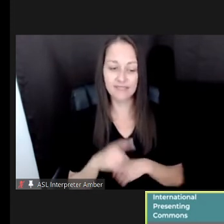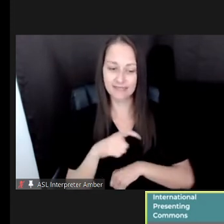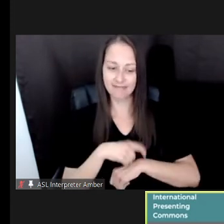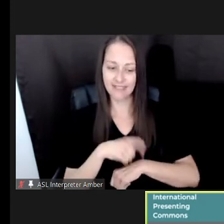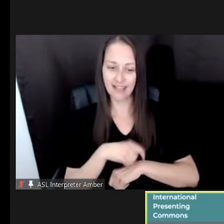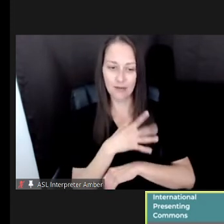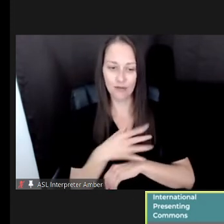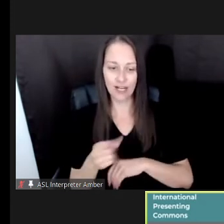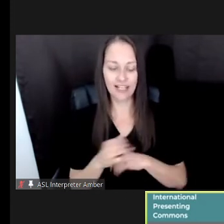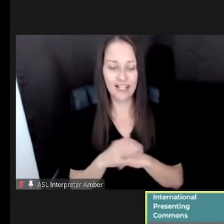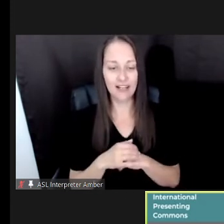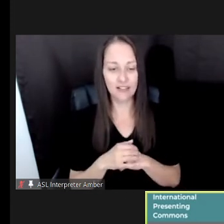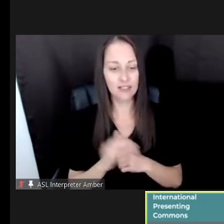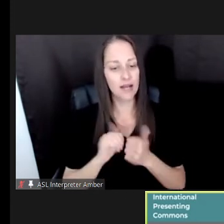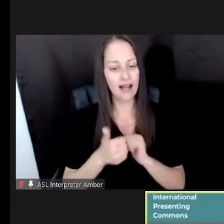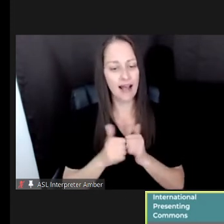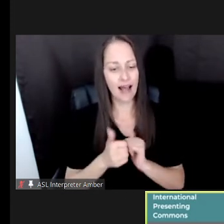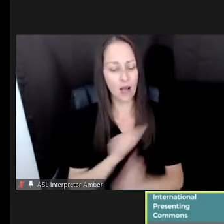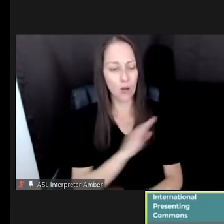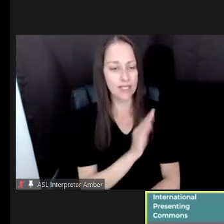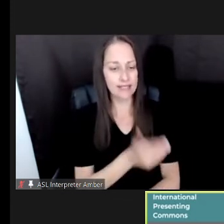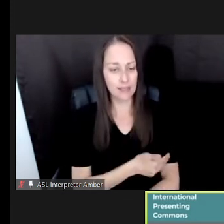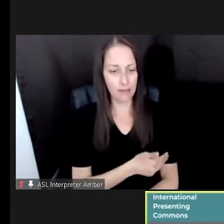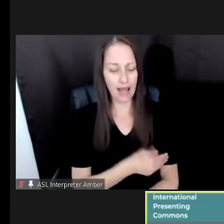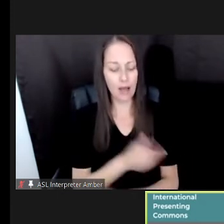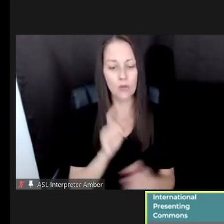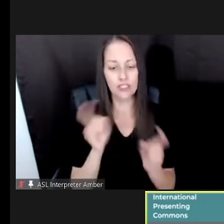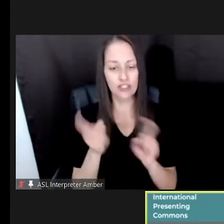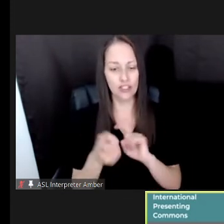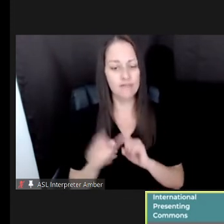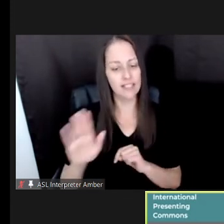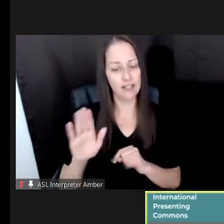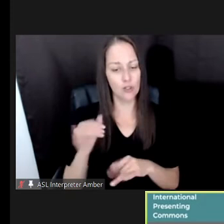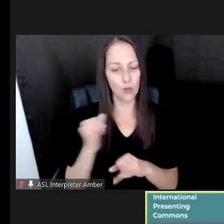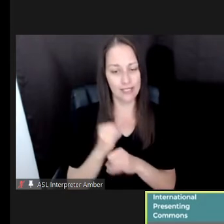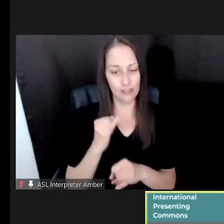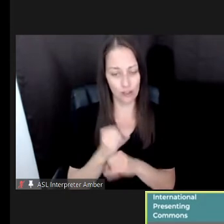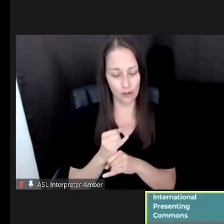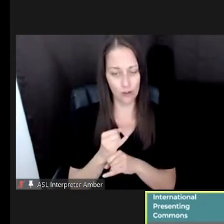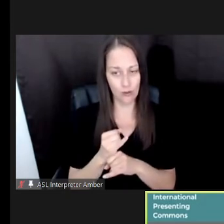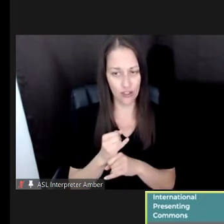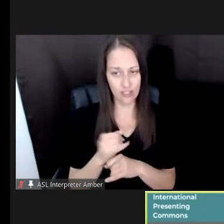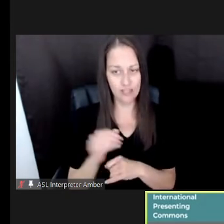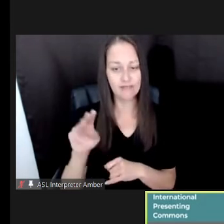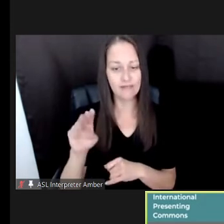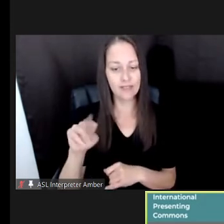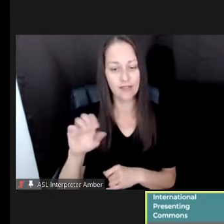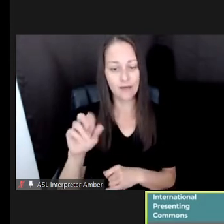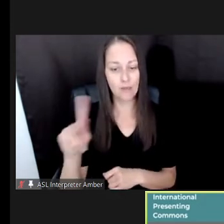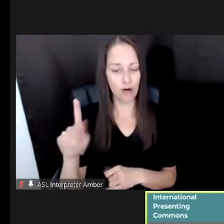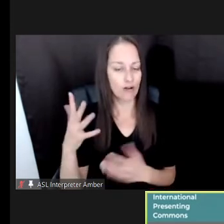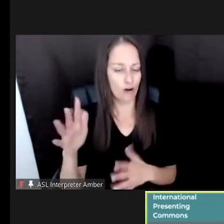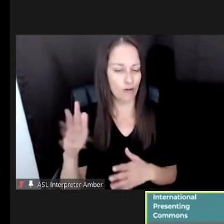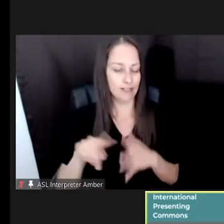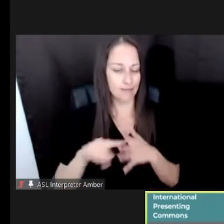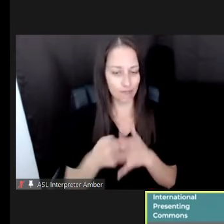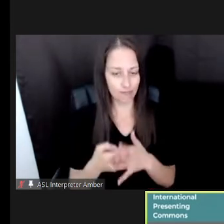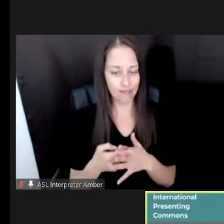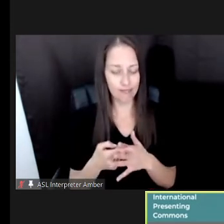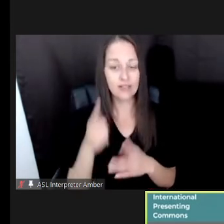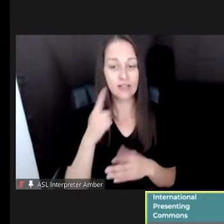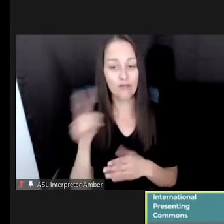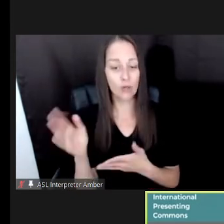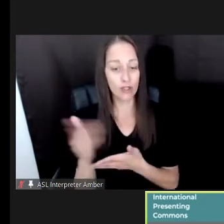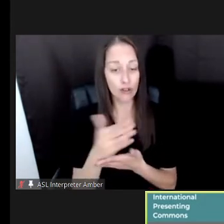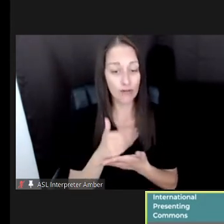is power voice shifting in your own institution? And Mark kind of led us into that in terms of curation, the balance between